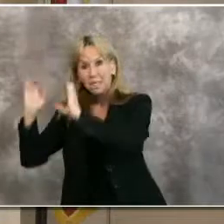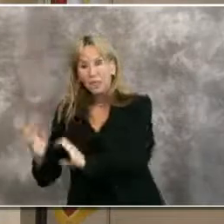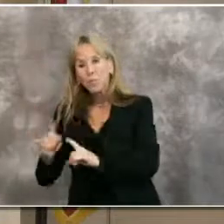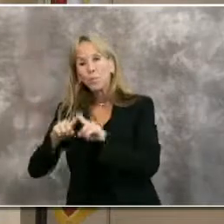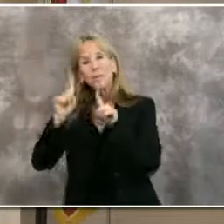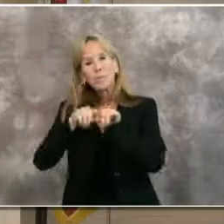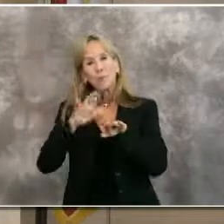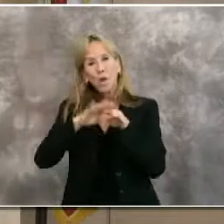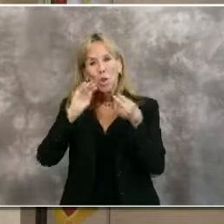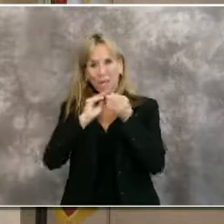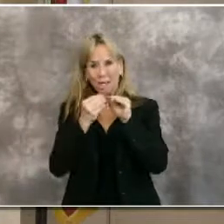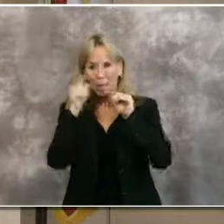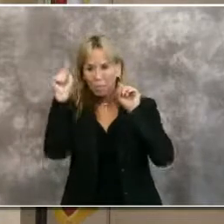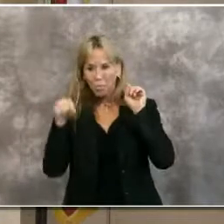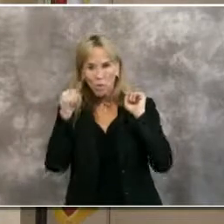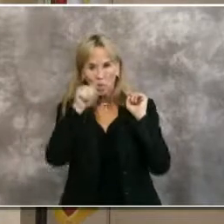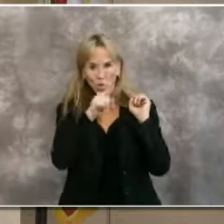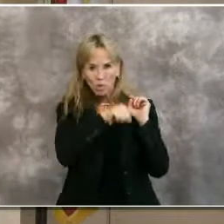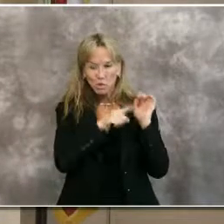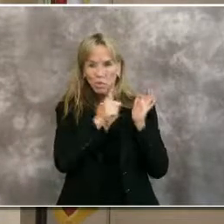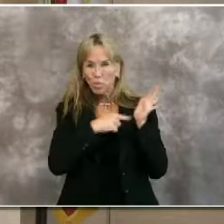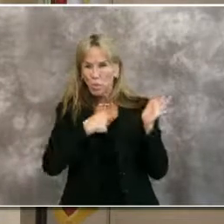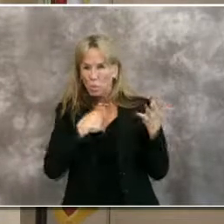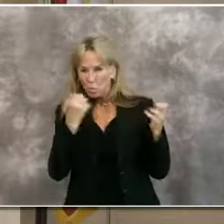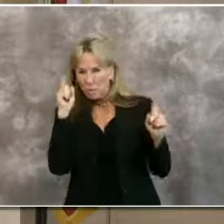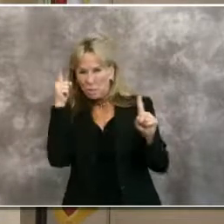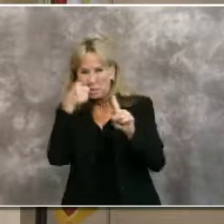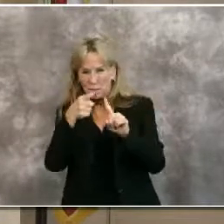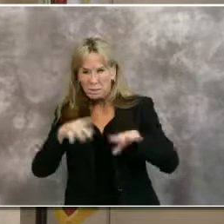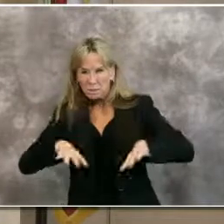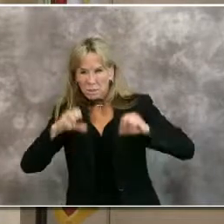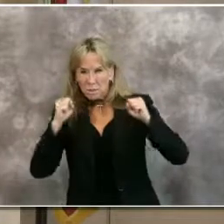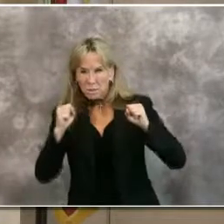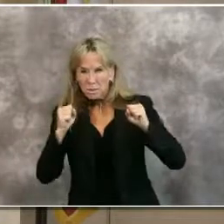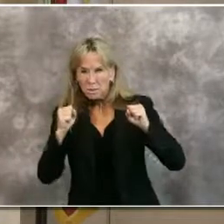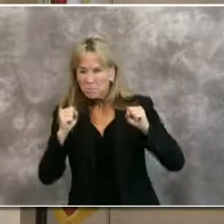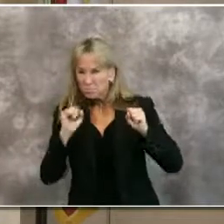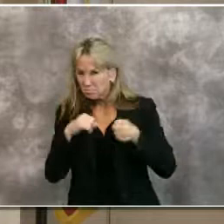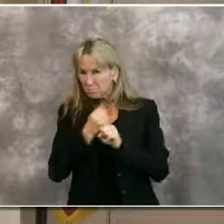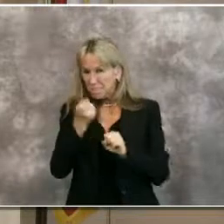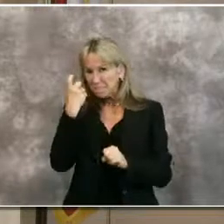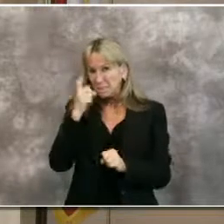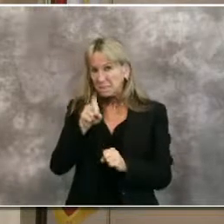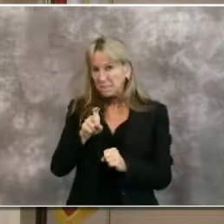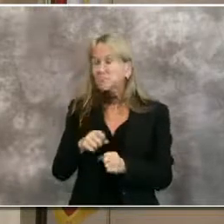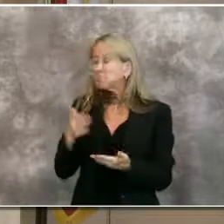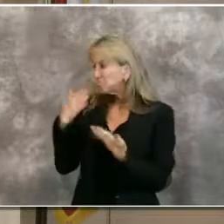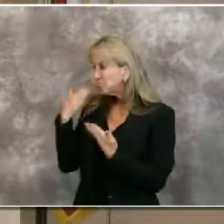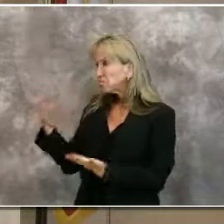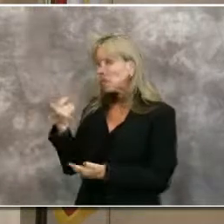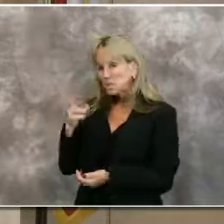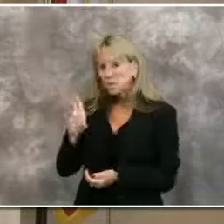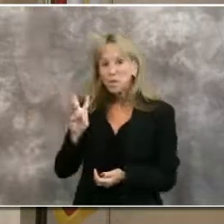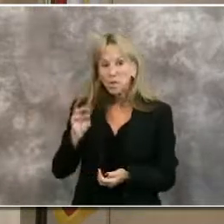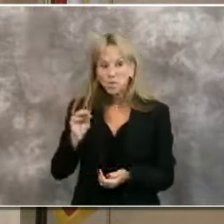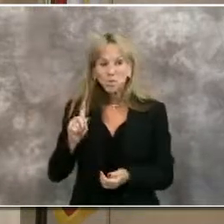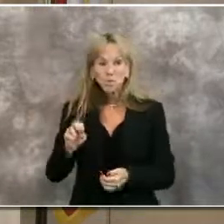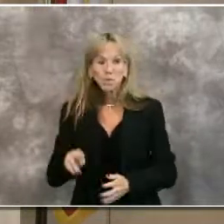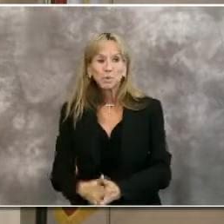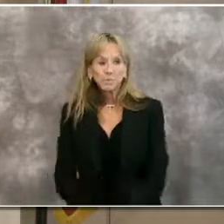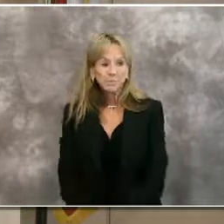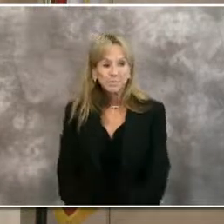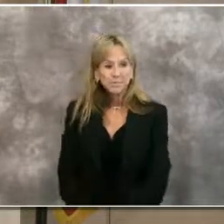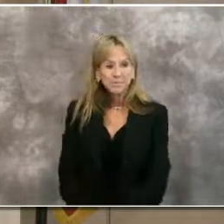the action that we want to take. Does that make sense? Thank you, Dr. Wooten. All right, thank you.